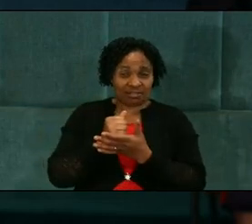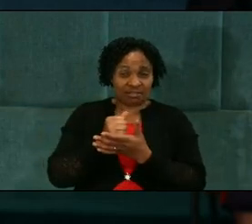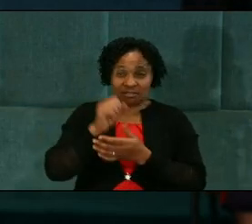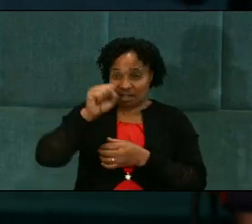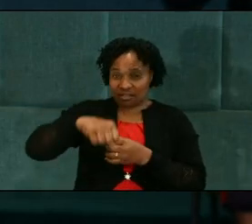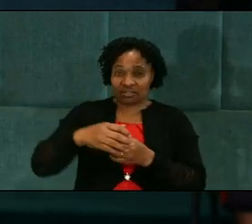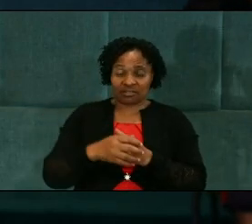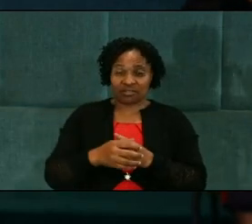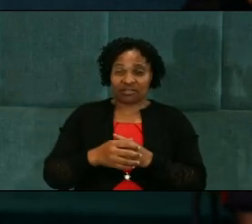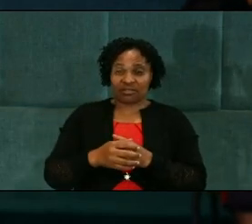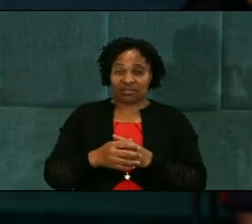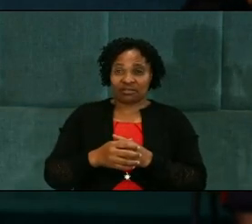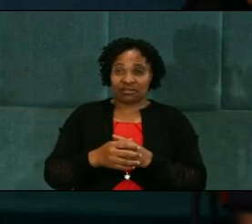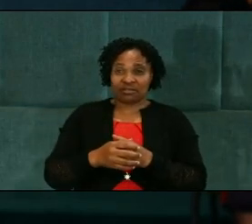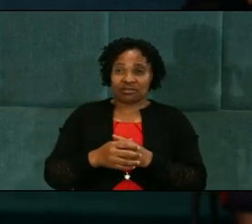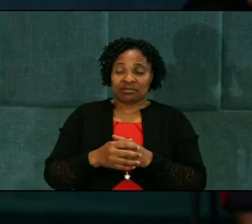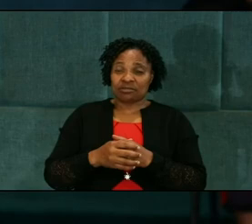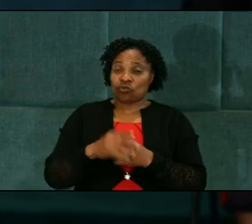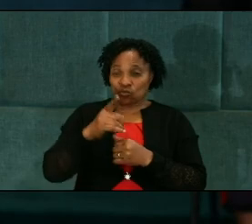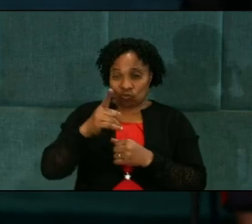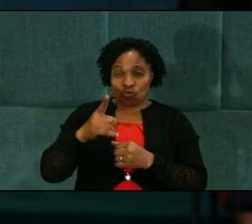yeah.